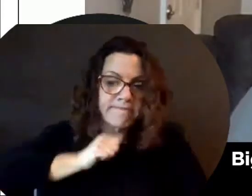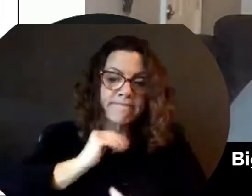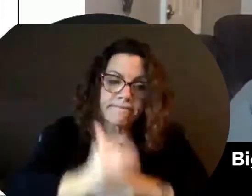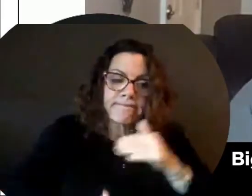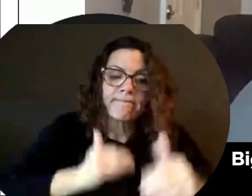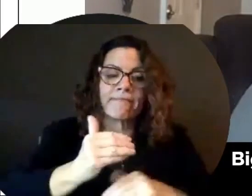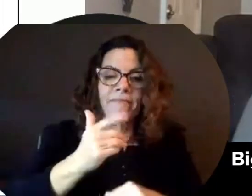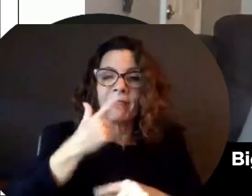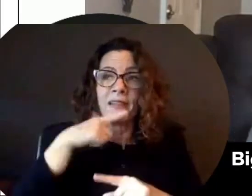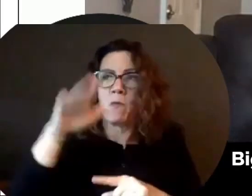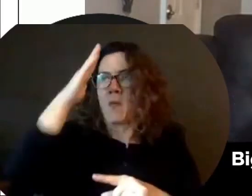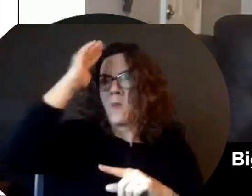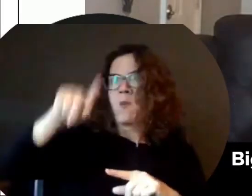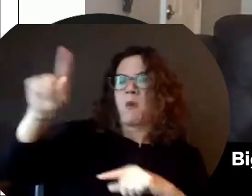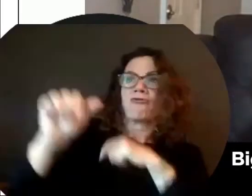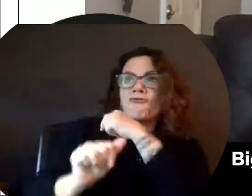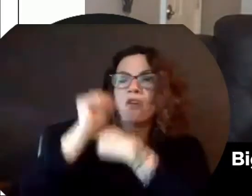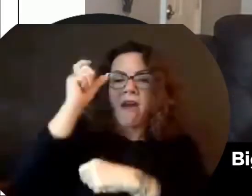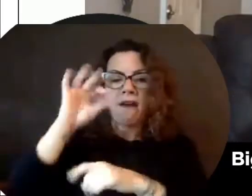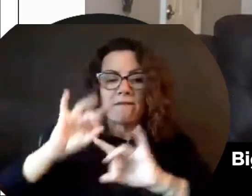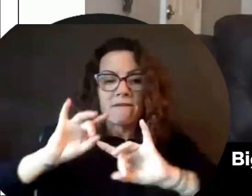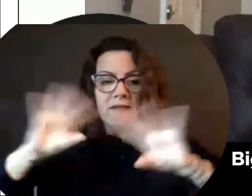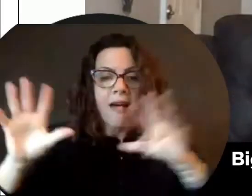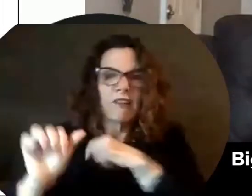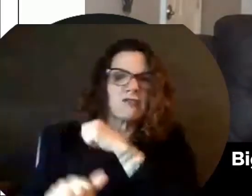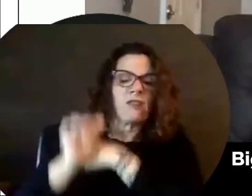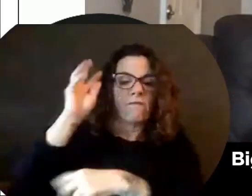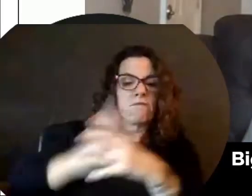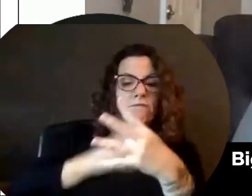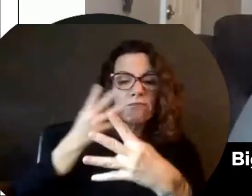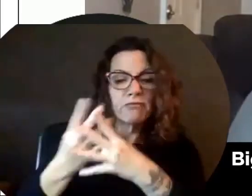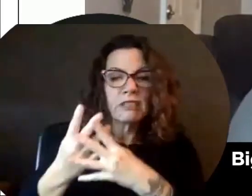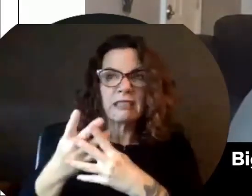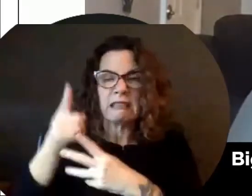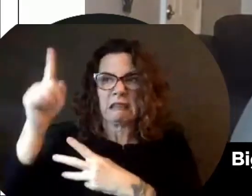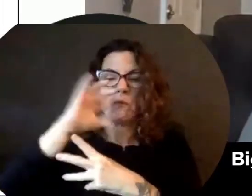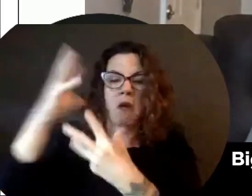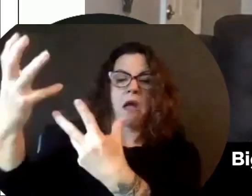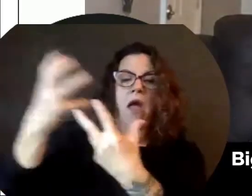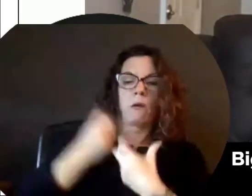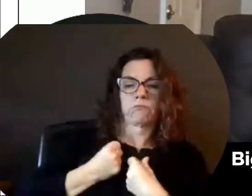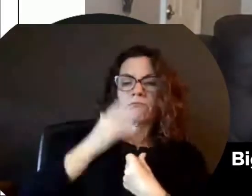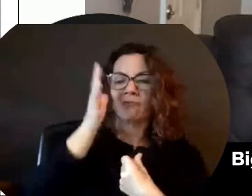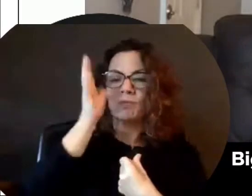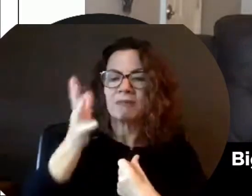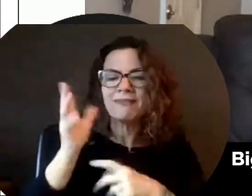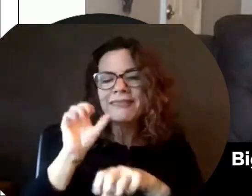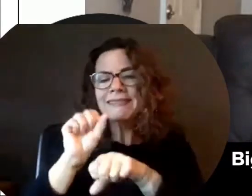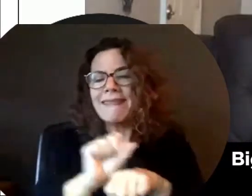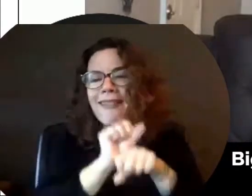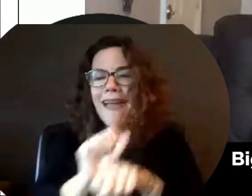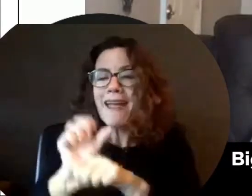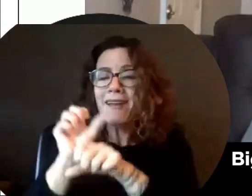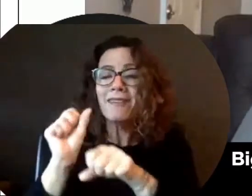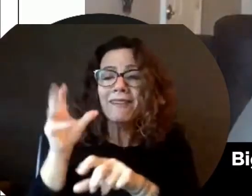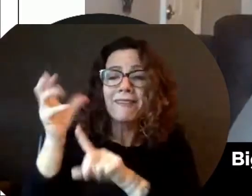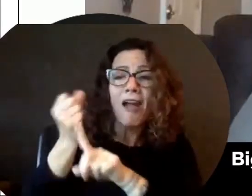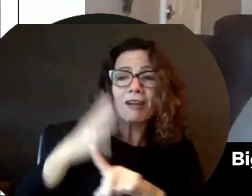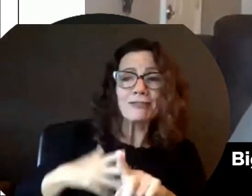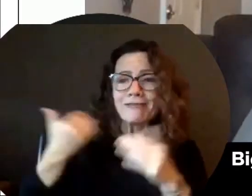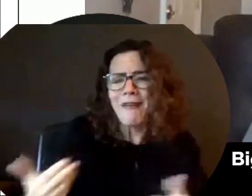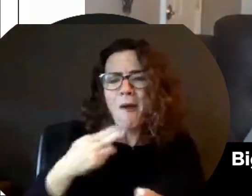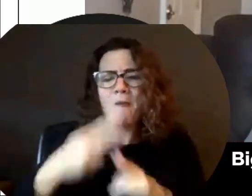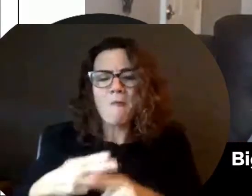catchers that are called police, the violence they're going to perpetrate against you in an attempt to take you into slavery,